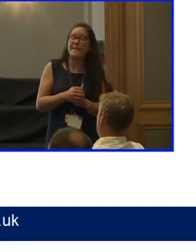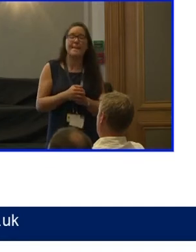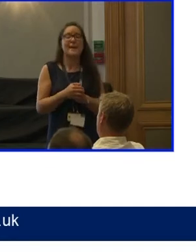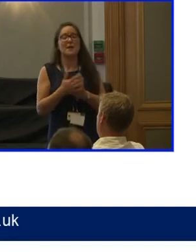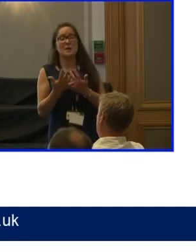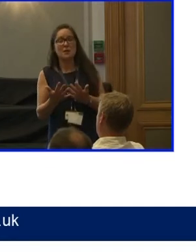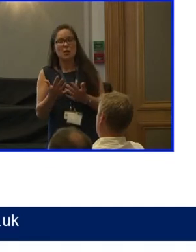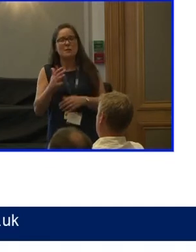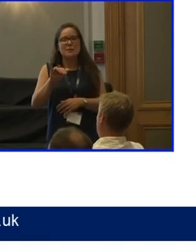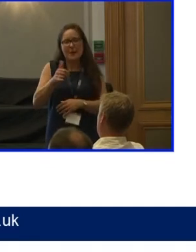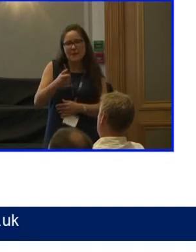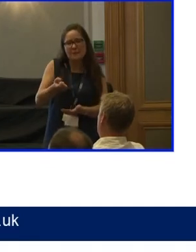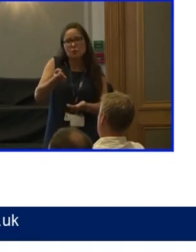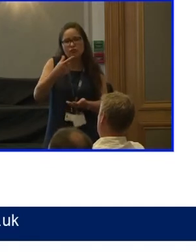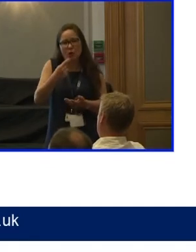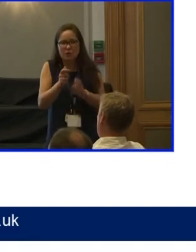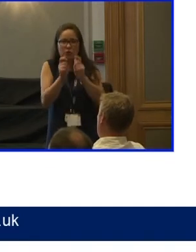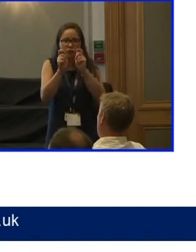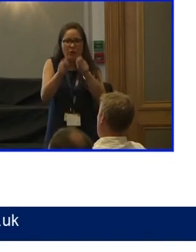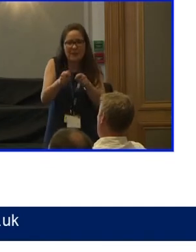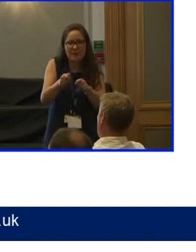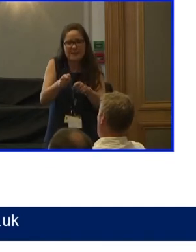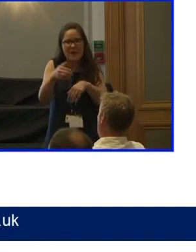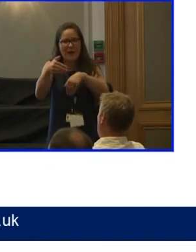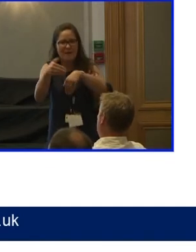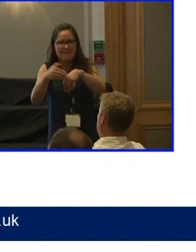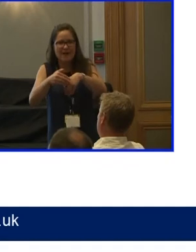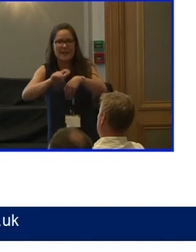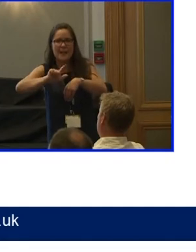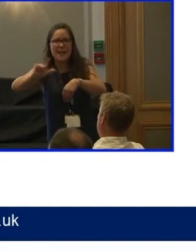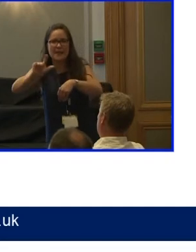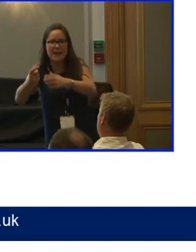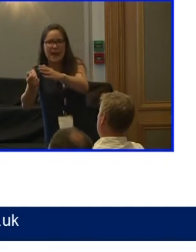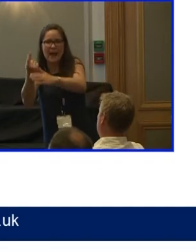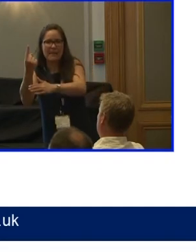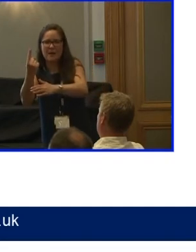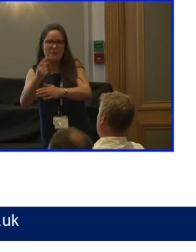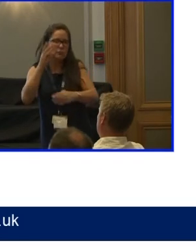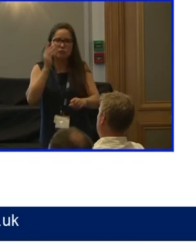not become clear until more people have been taking that treatment over a longer period of time.